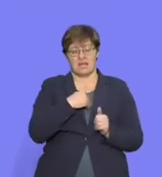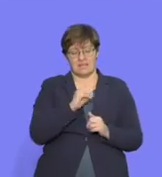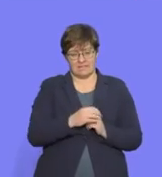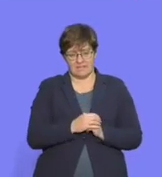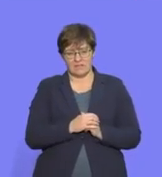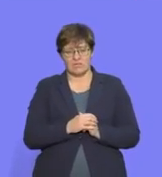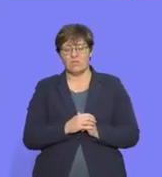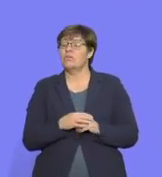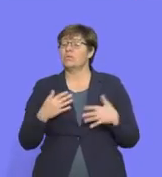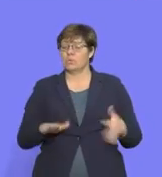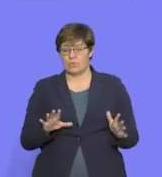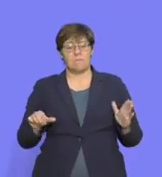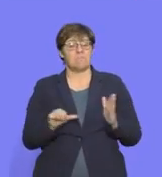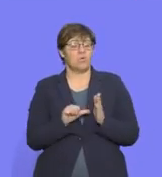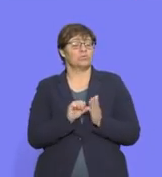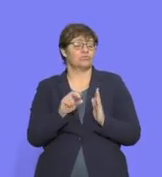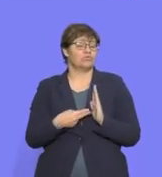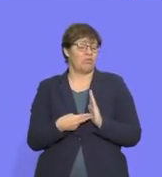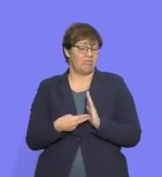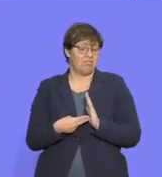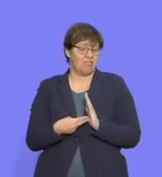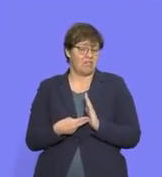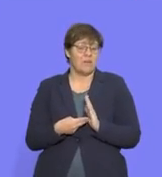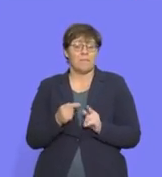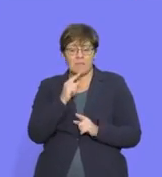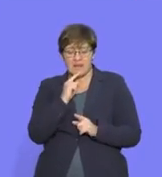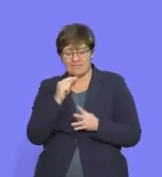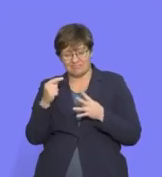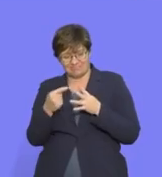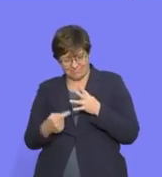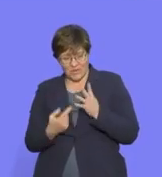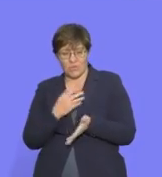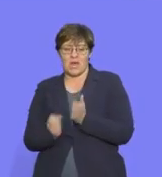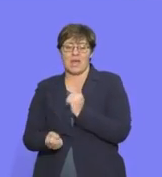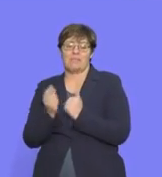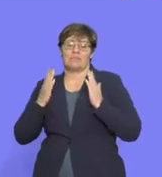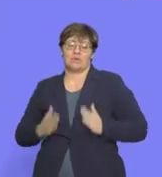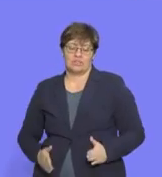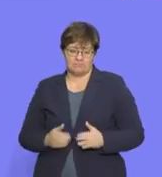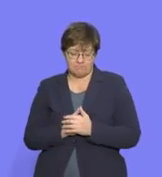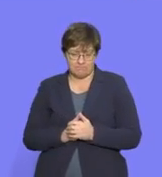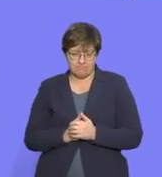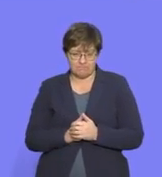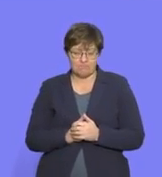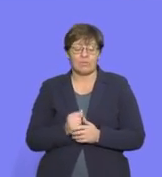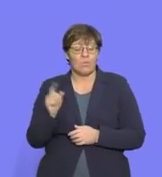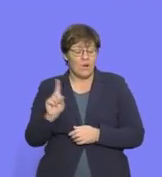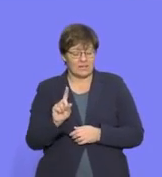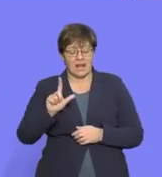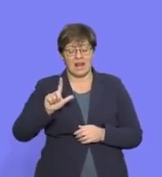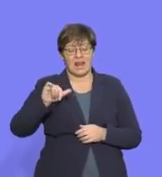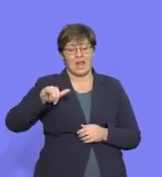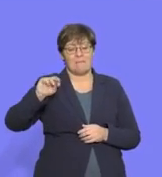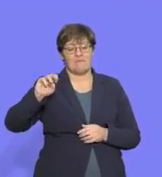they play, right, quite an important role, as I said, in certain things that are happening in the body. It's the lymphatic